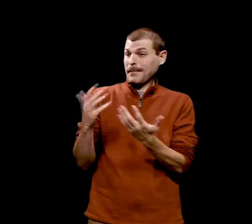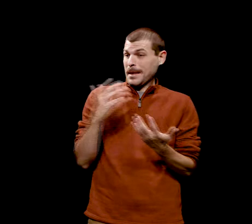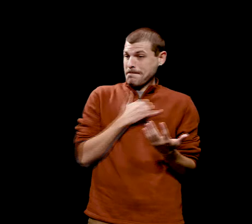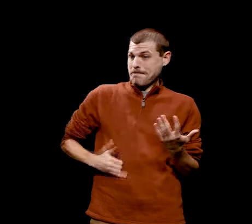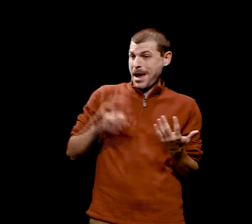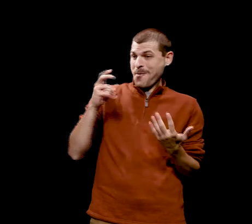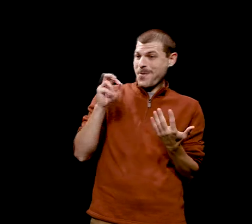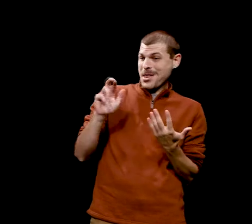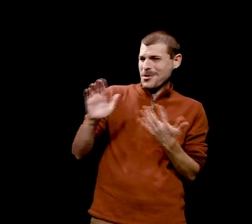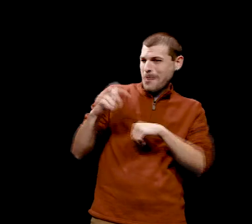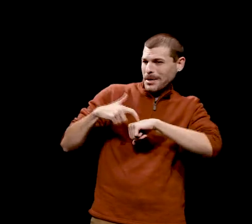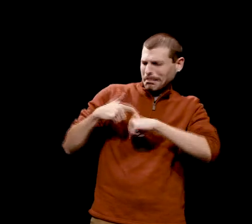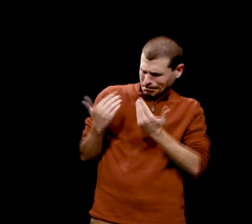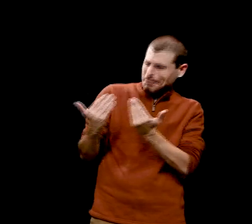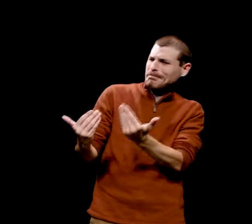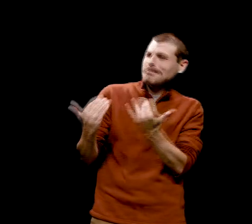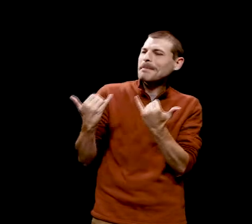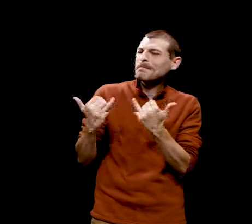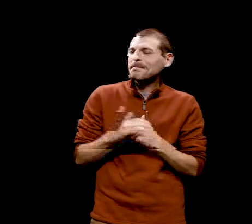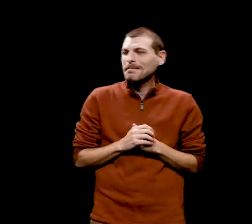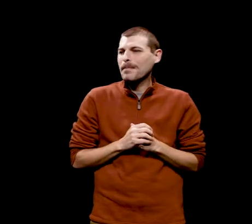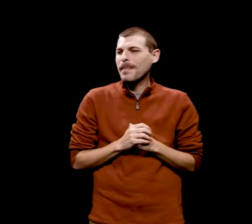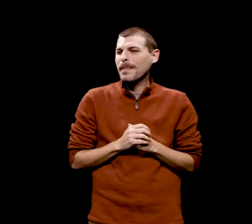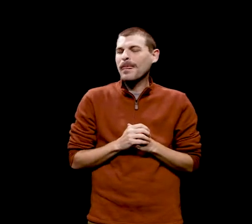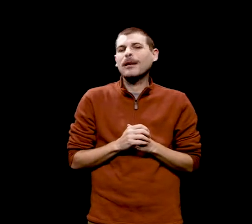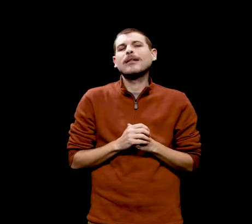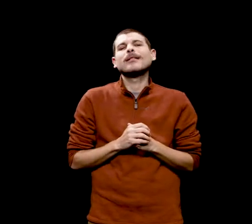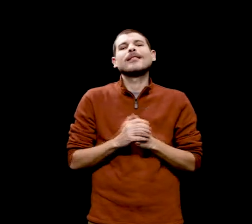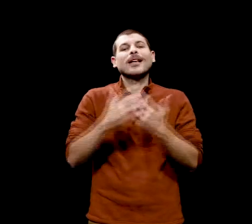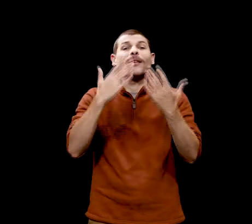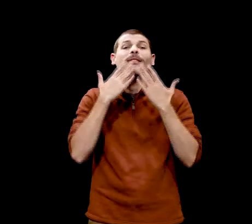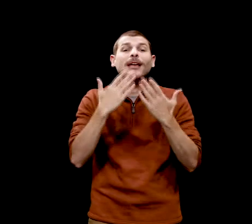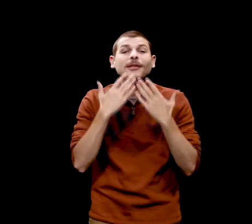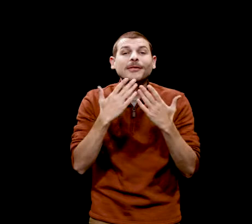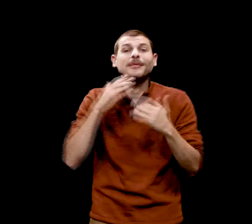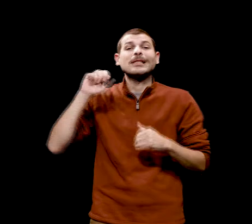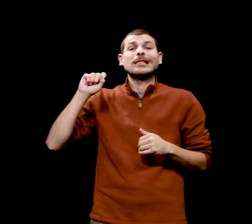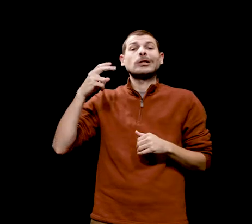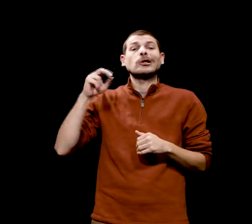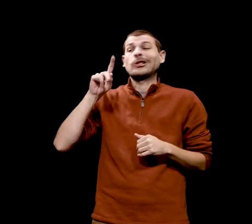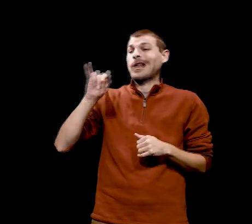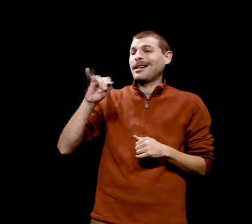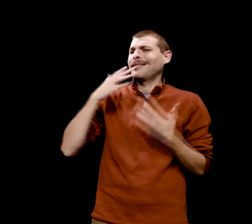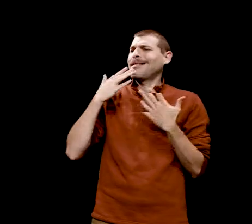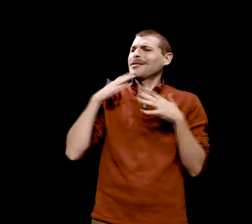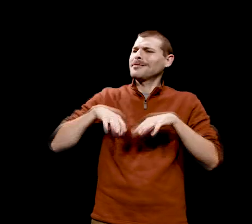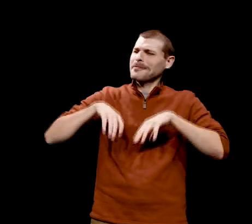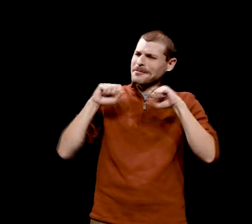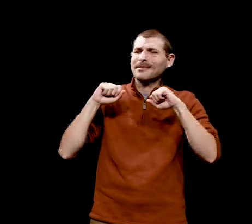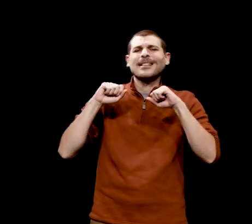your time begins now. Thank you. I appreciate it. Thank you, Shani, for being our moderator today, and thank you